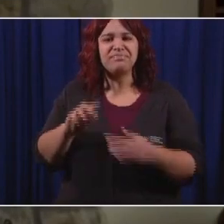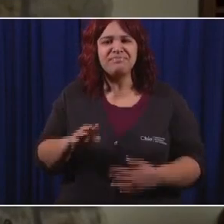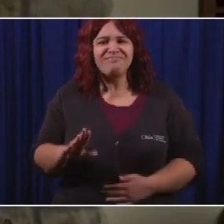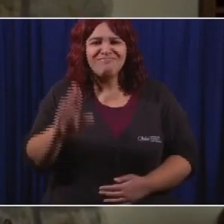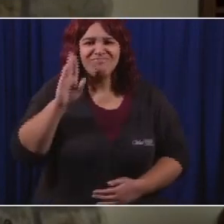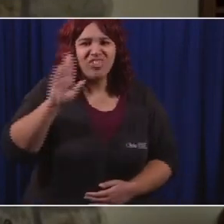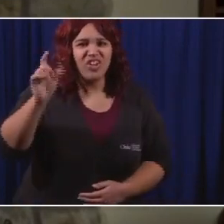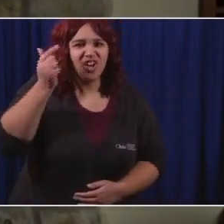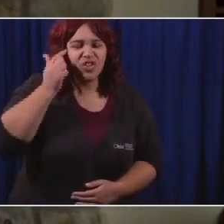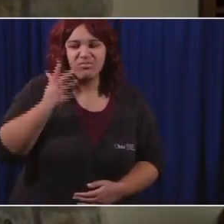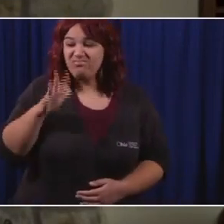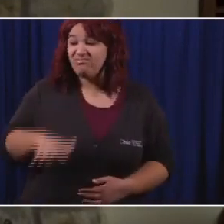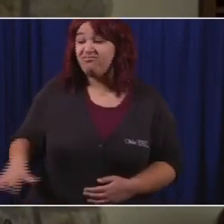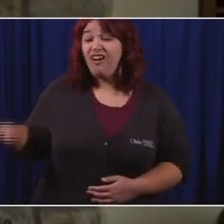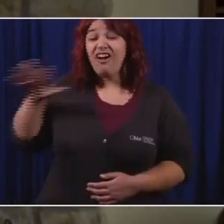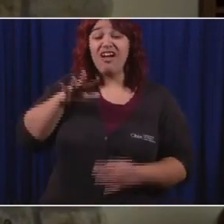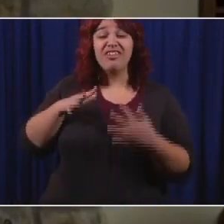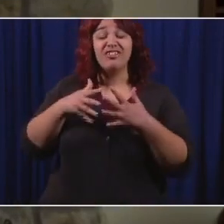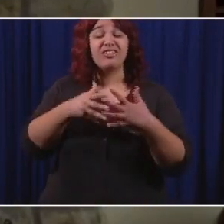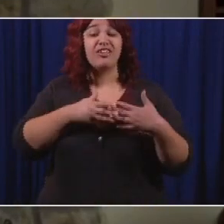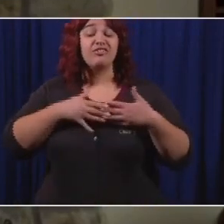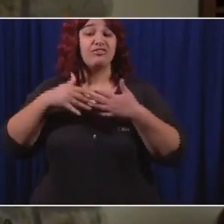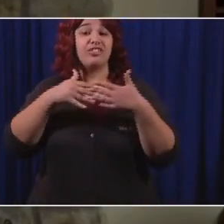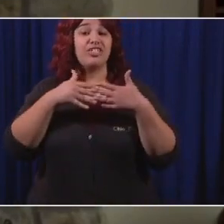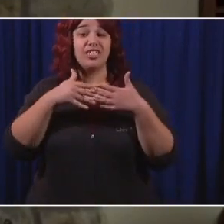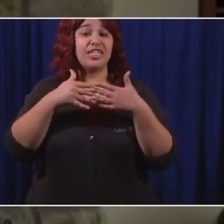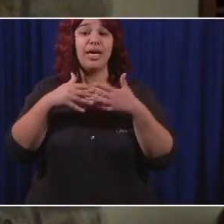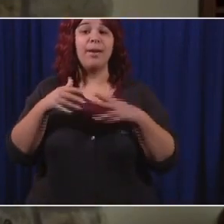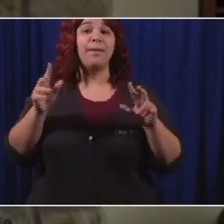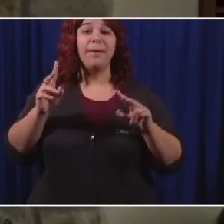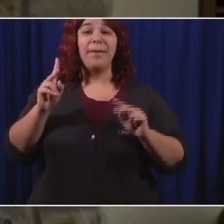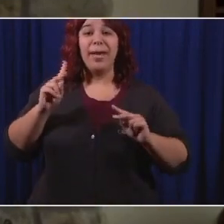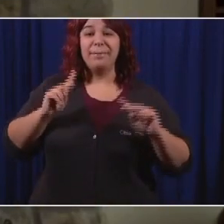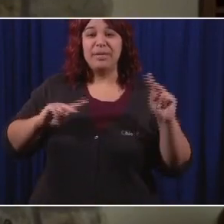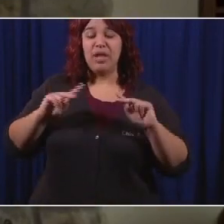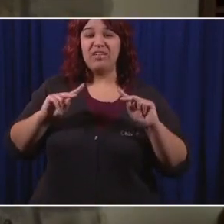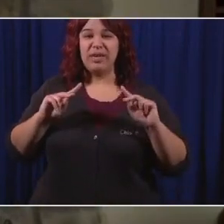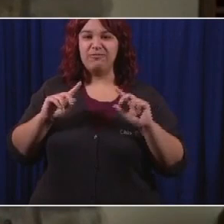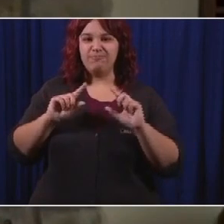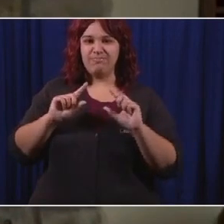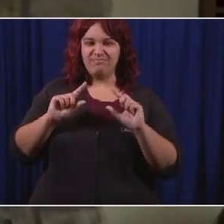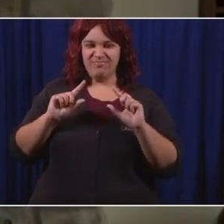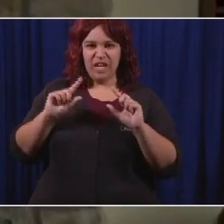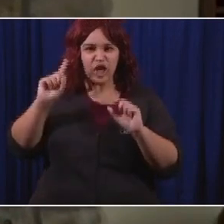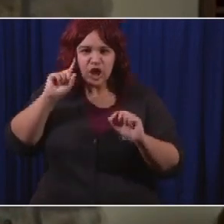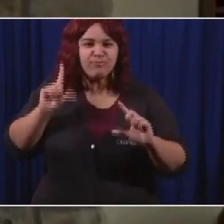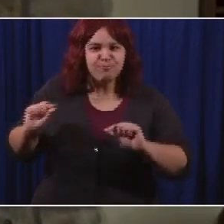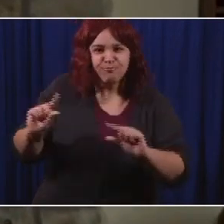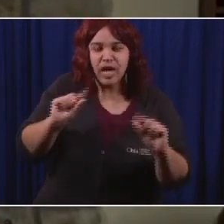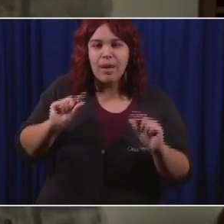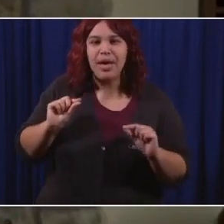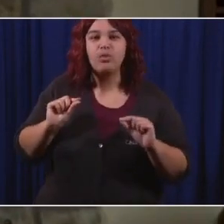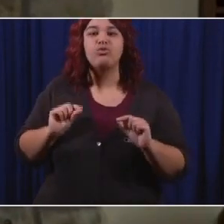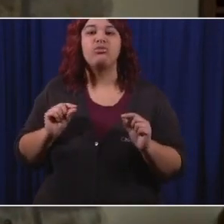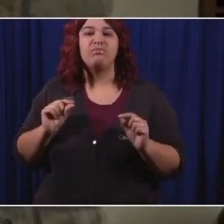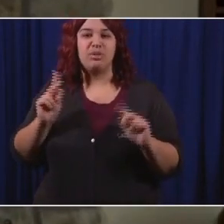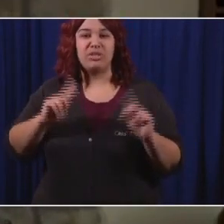country for months about people getting what they're calling long COVID, where they have symptoms, serious symptoms for months.